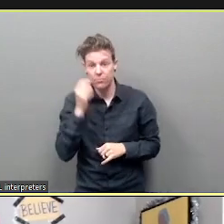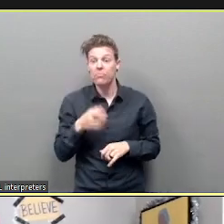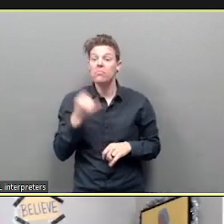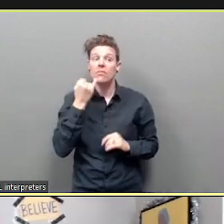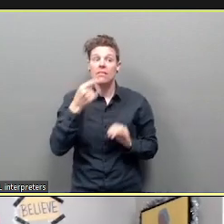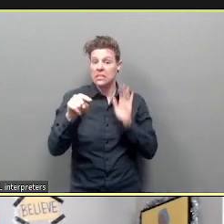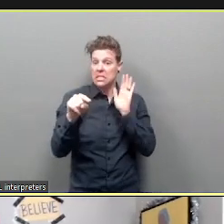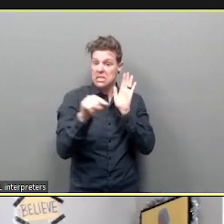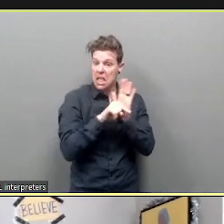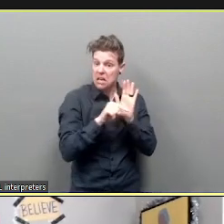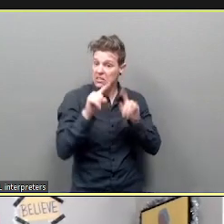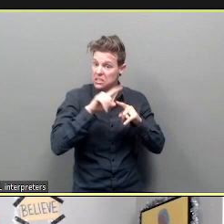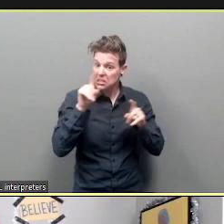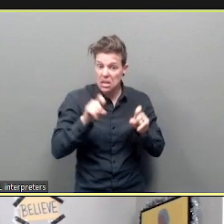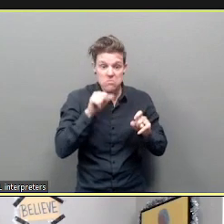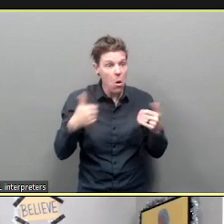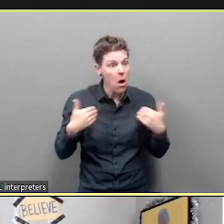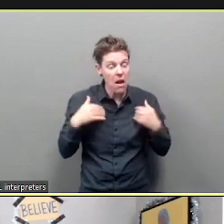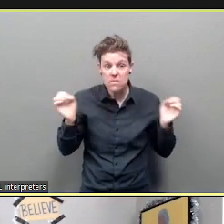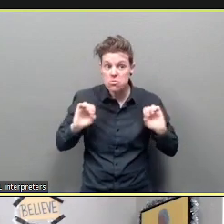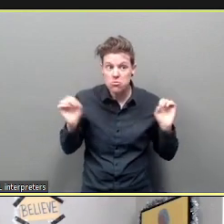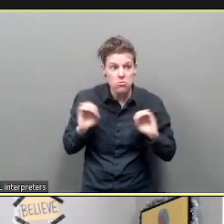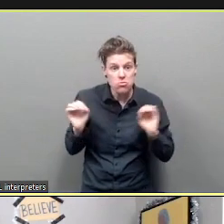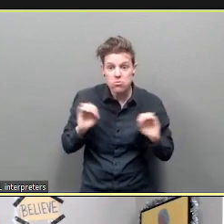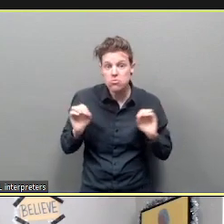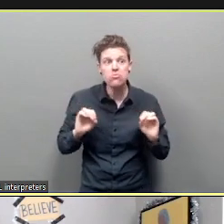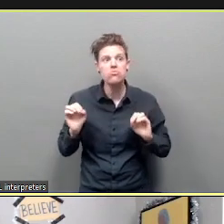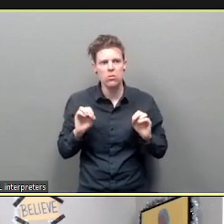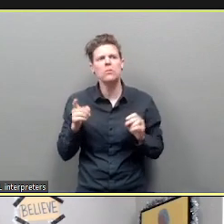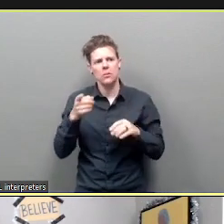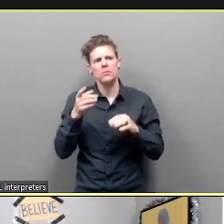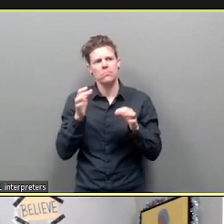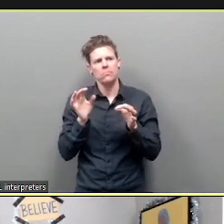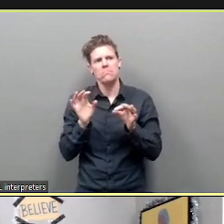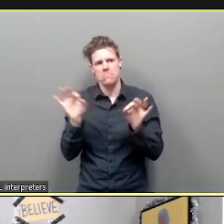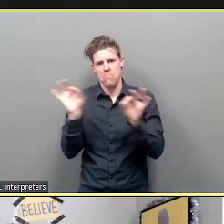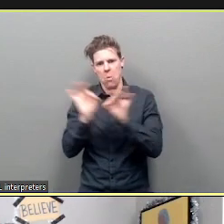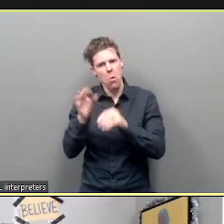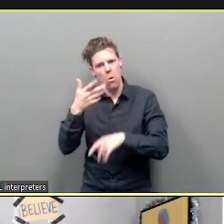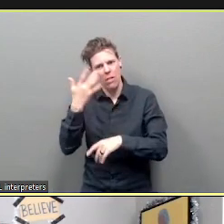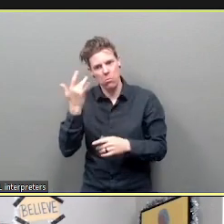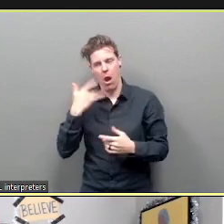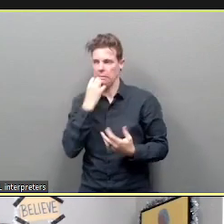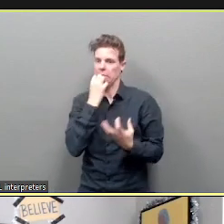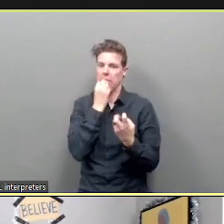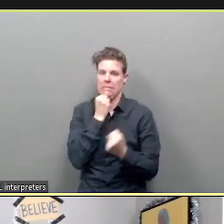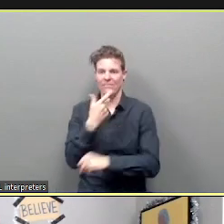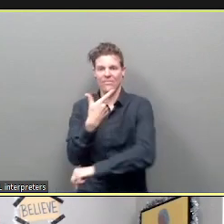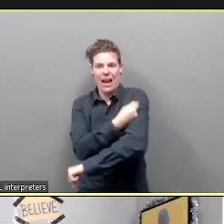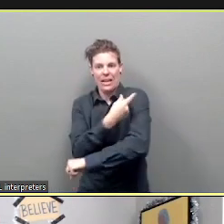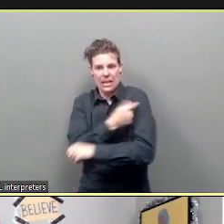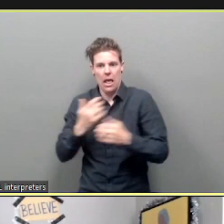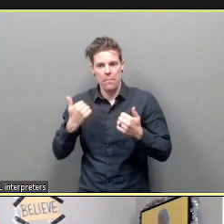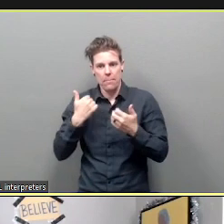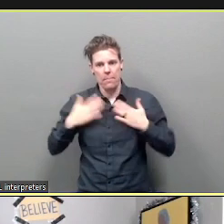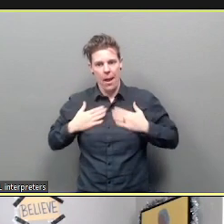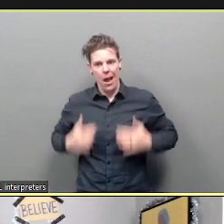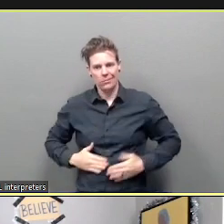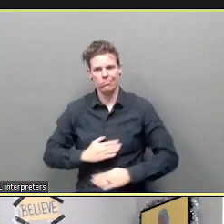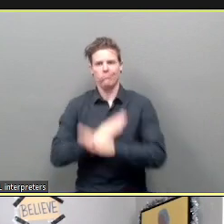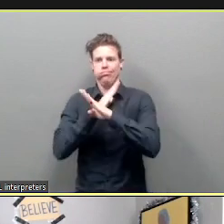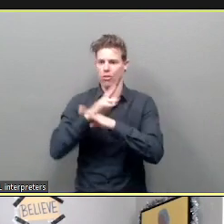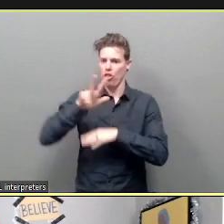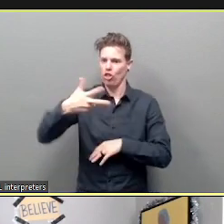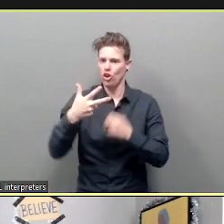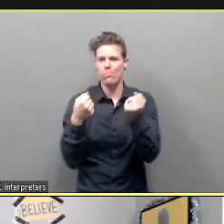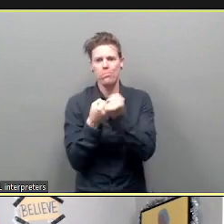is actually really important. And that's because they found that people who are boosted and you know, you got your primary